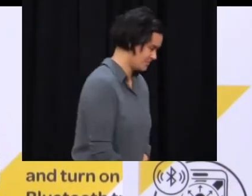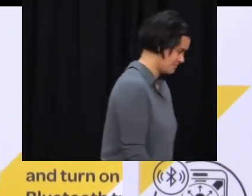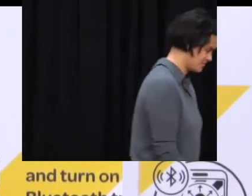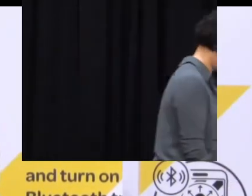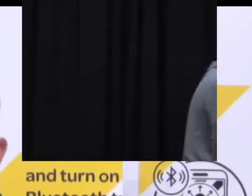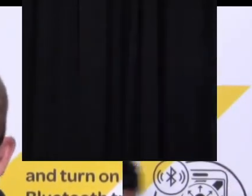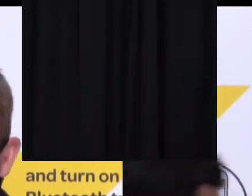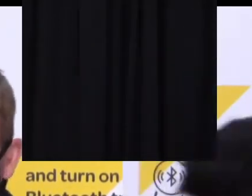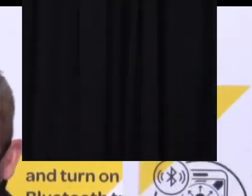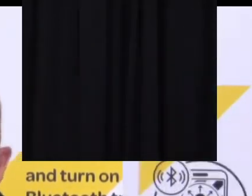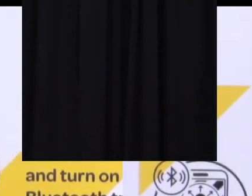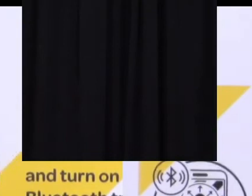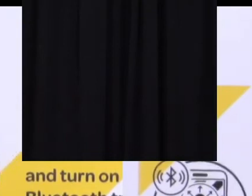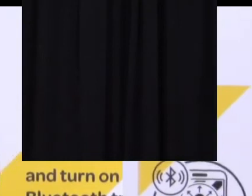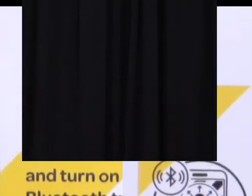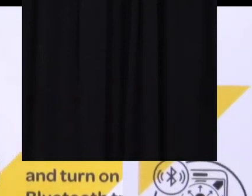Yes. Yeah.